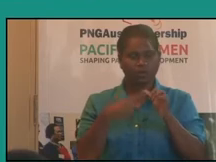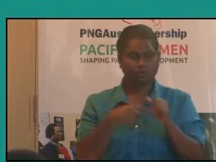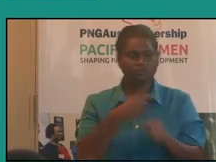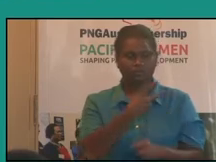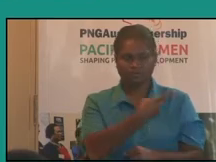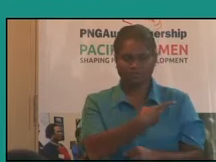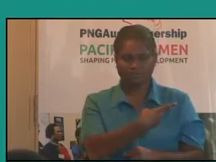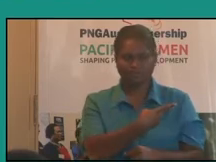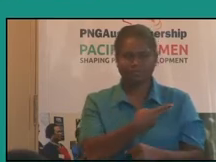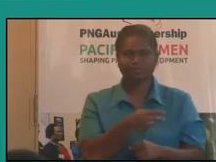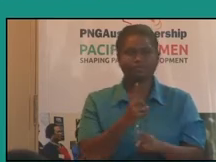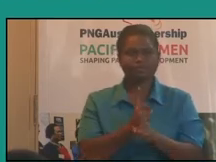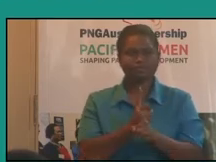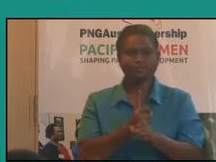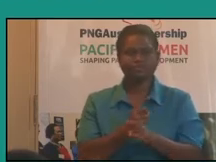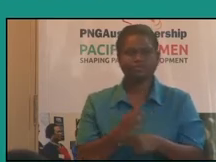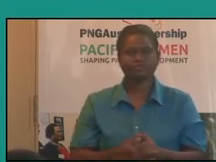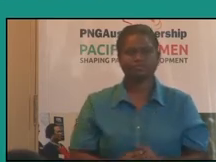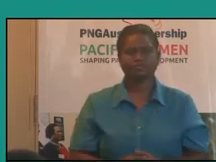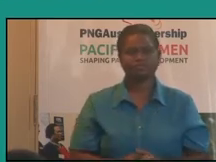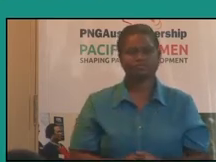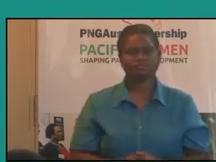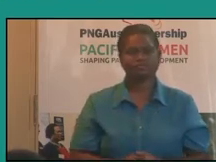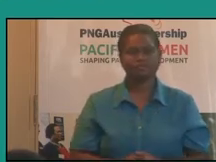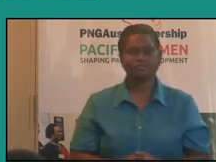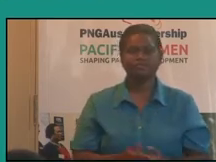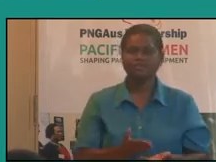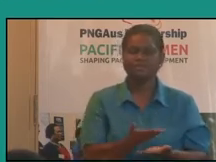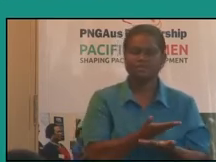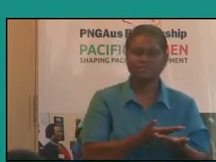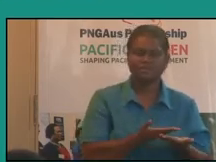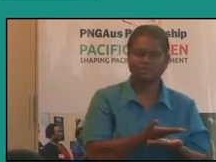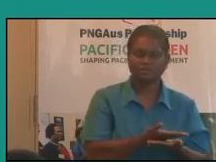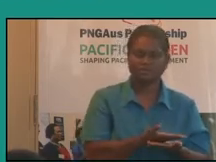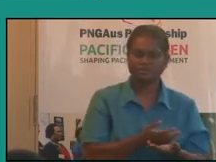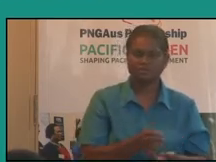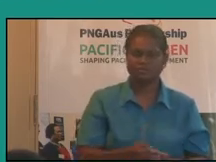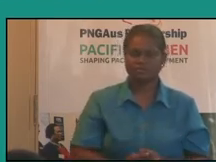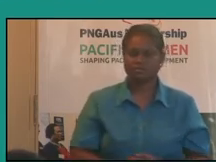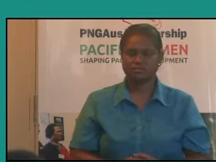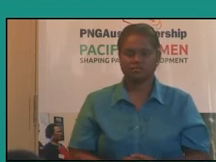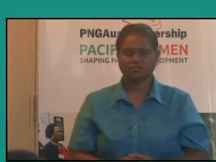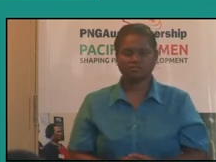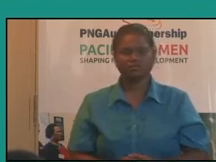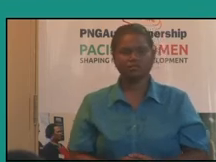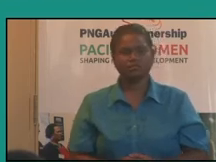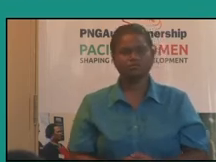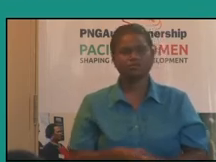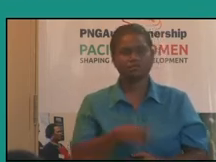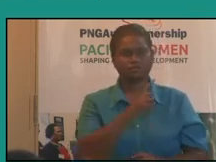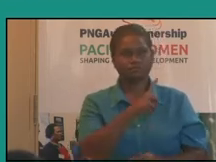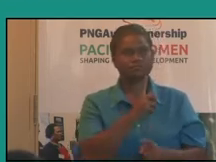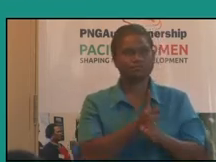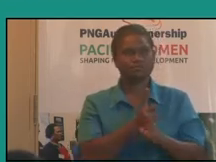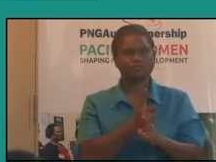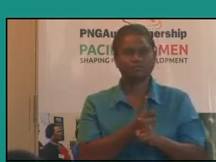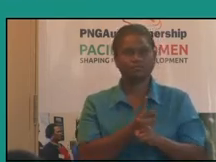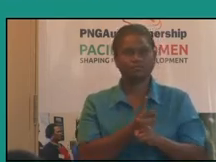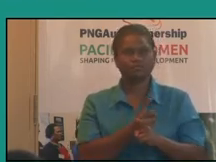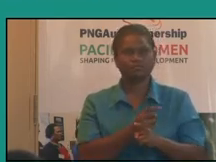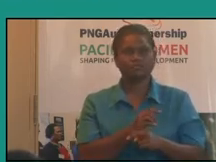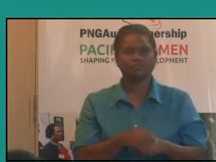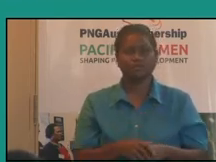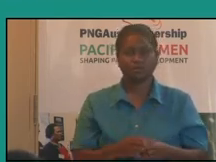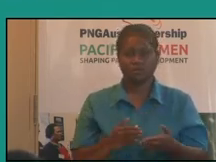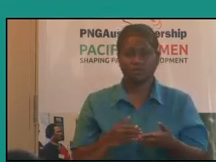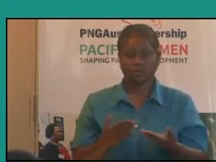the bureaucratic level, in discussing this idea, we are grappling with. Like I said, yeah, and Dr. Quest also mentioned this, that the time